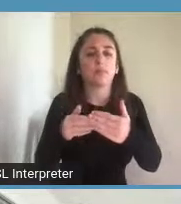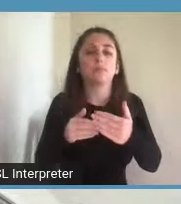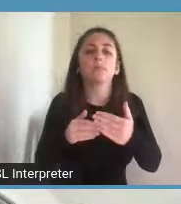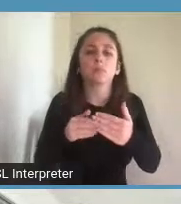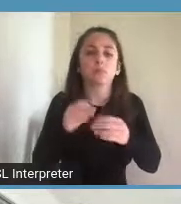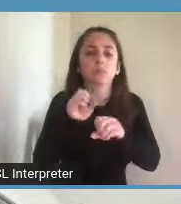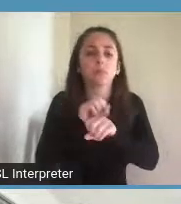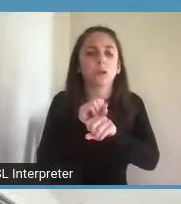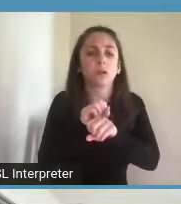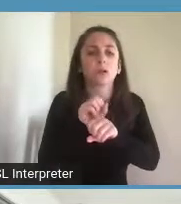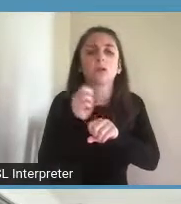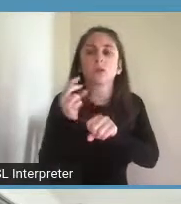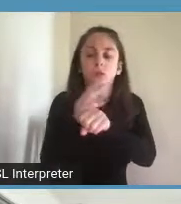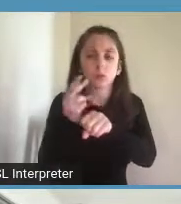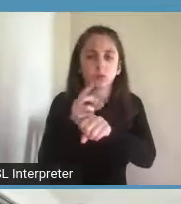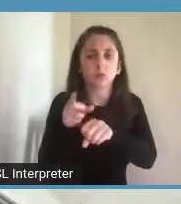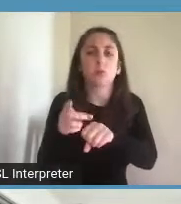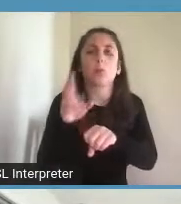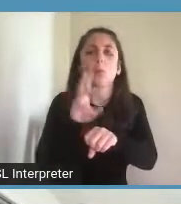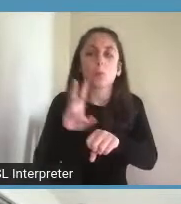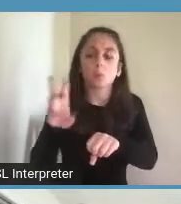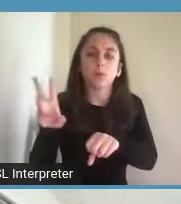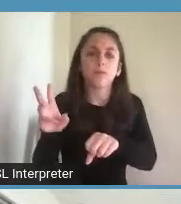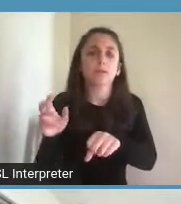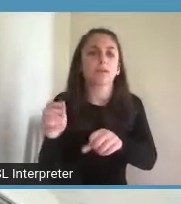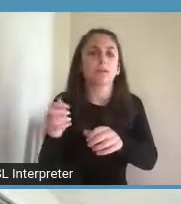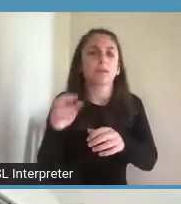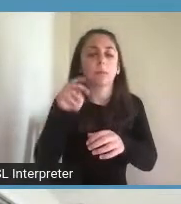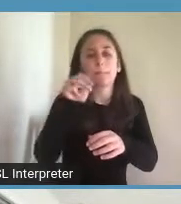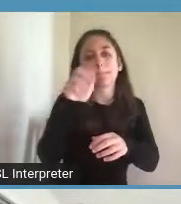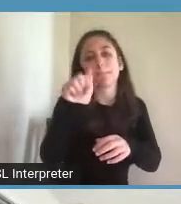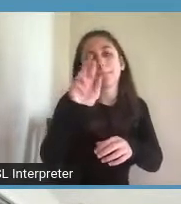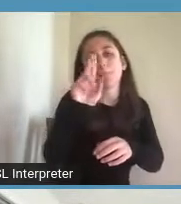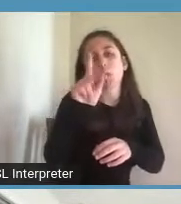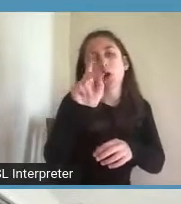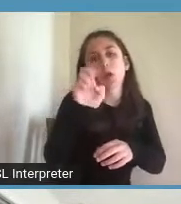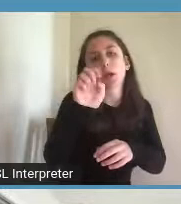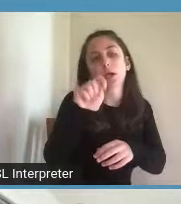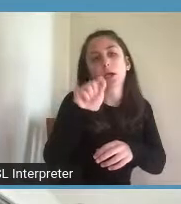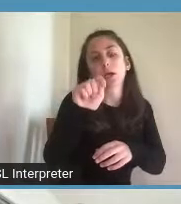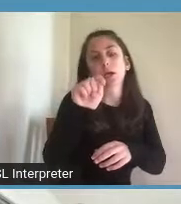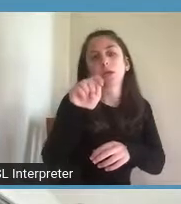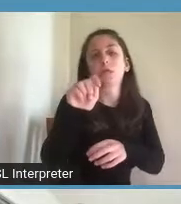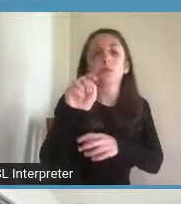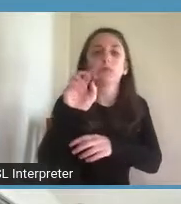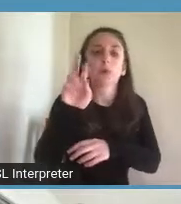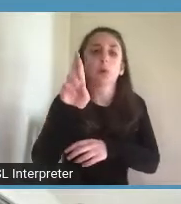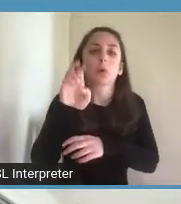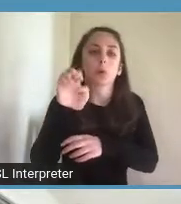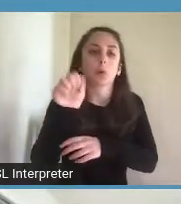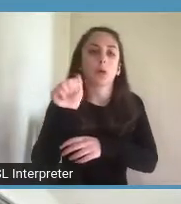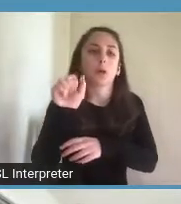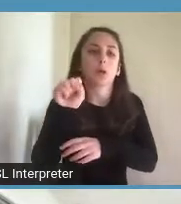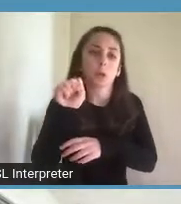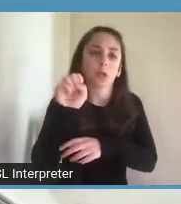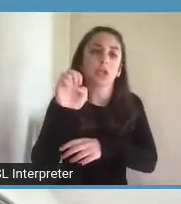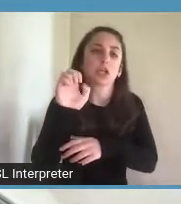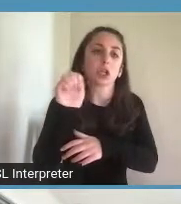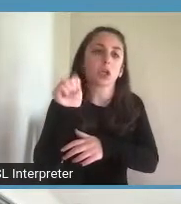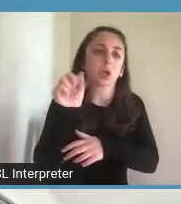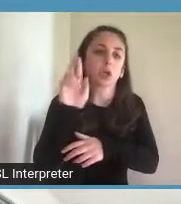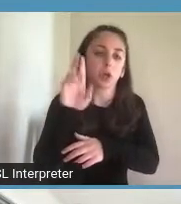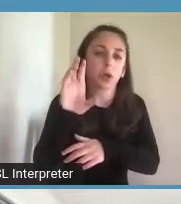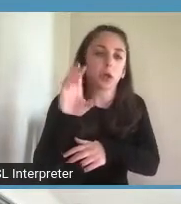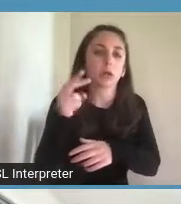kind of understand what is market research telling us about what's happening in the field. So recap, set